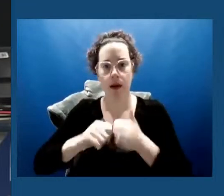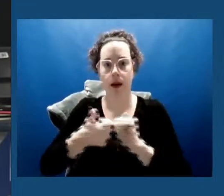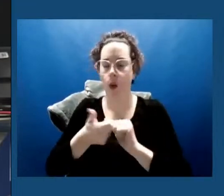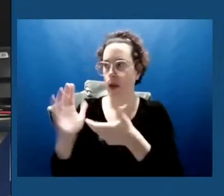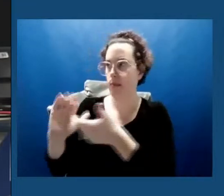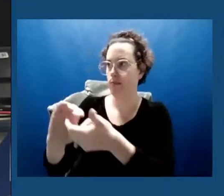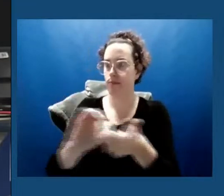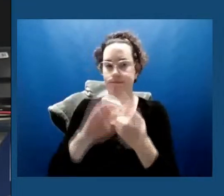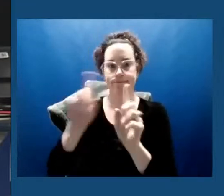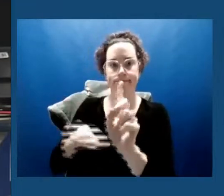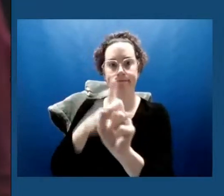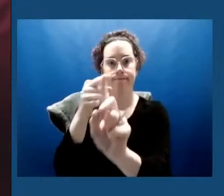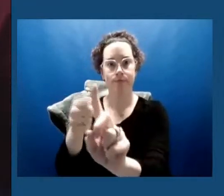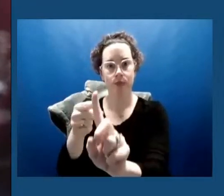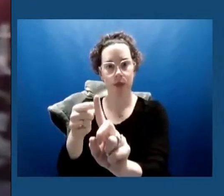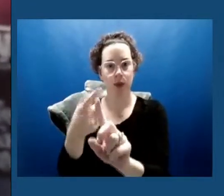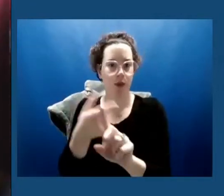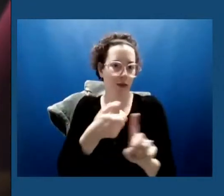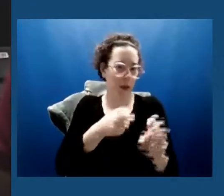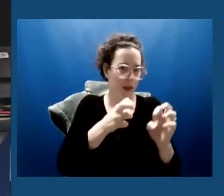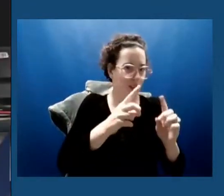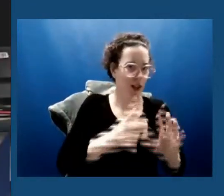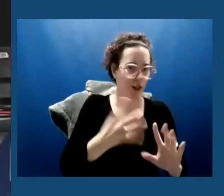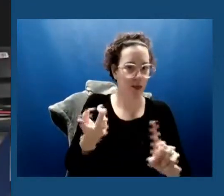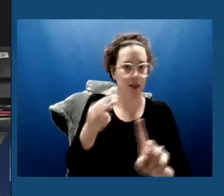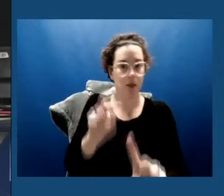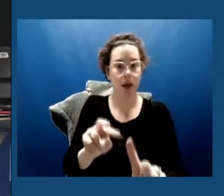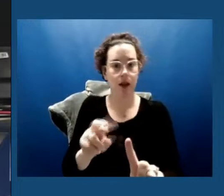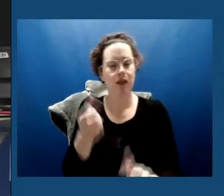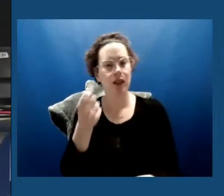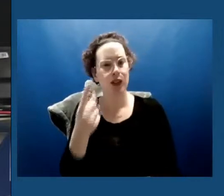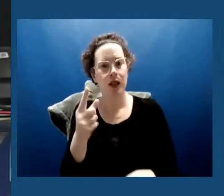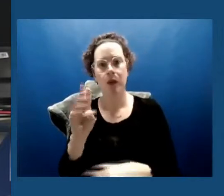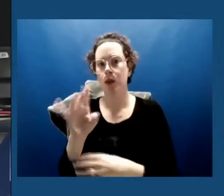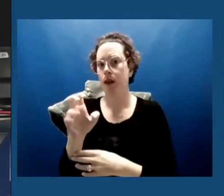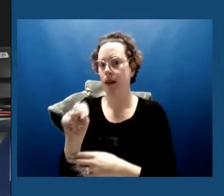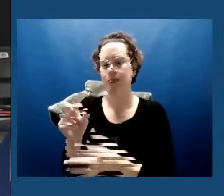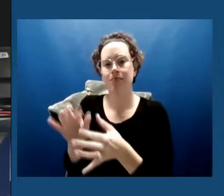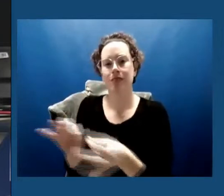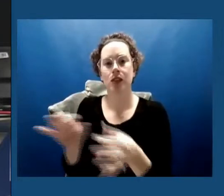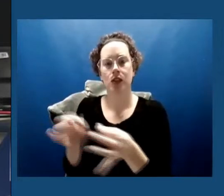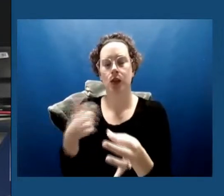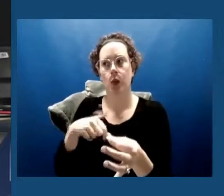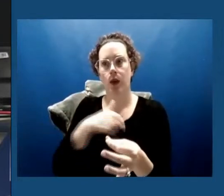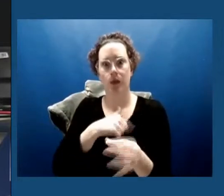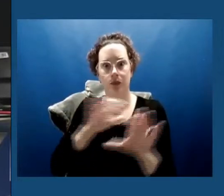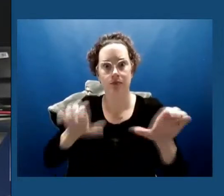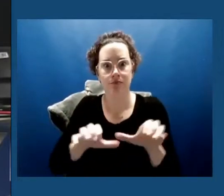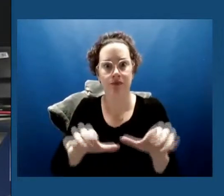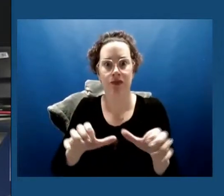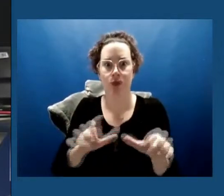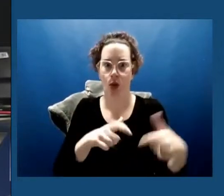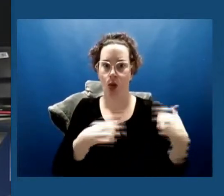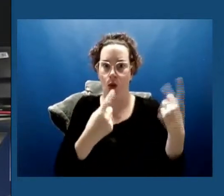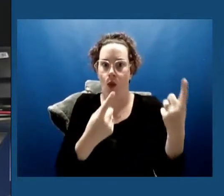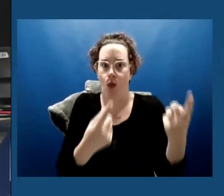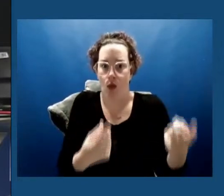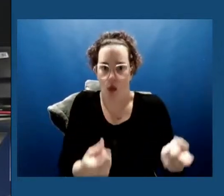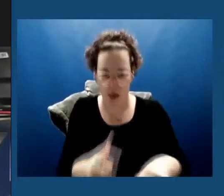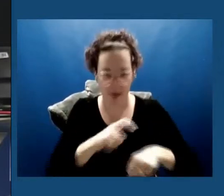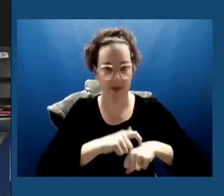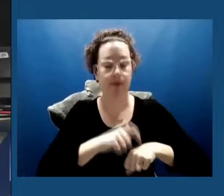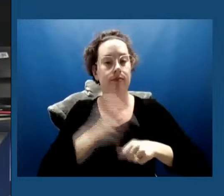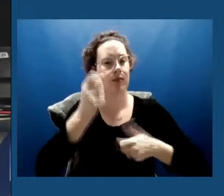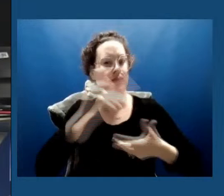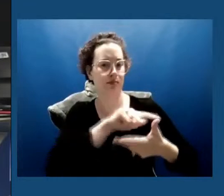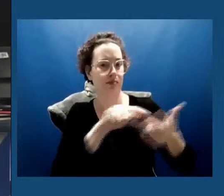as educators. And as Brian mentioned, we've been at this for a while. And so I think those 3 C's are critical